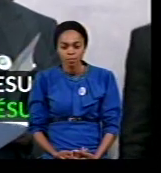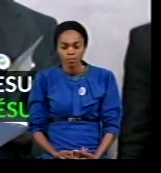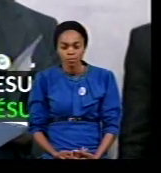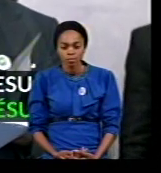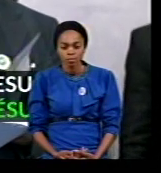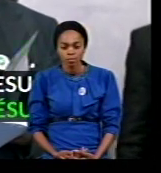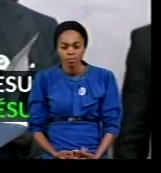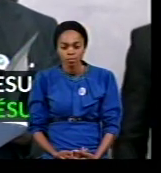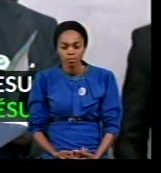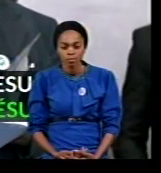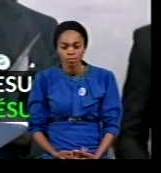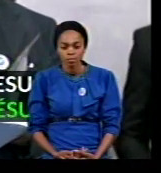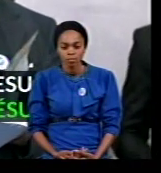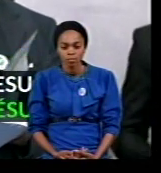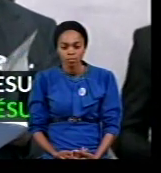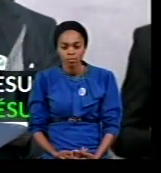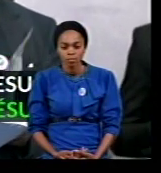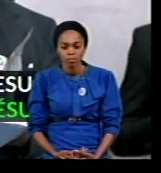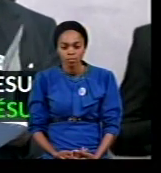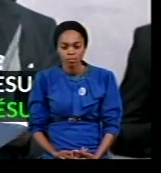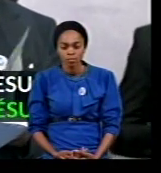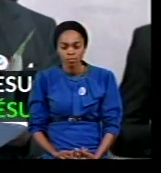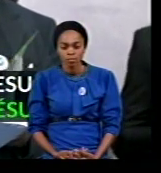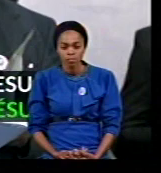Gideon's feebleness. But then, number two is